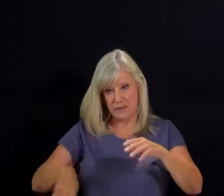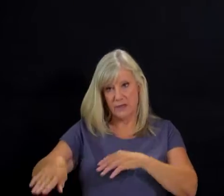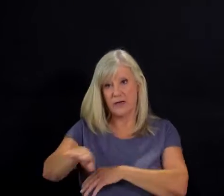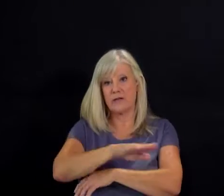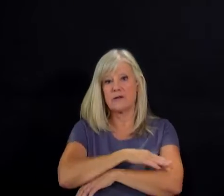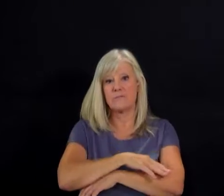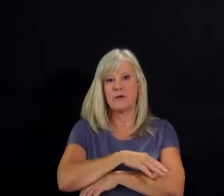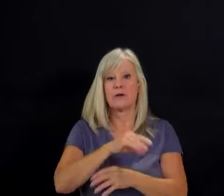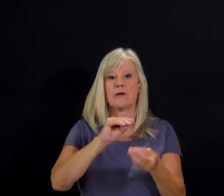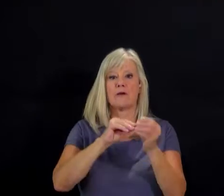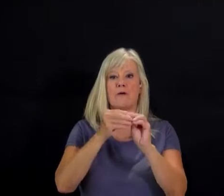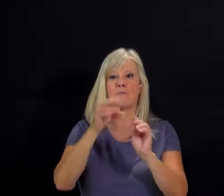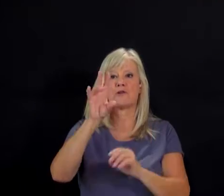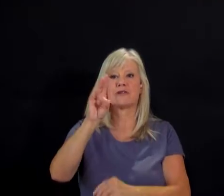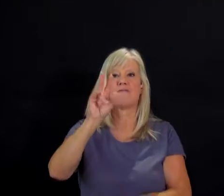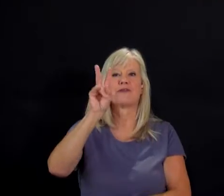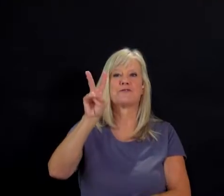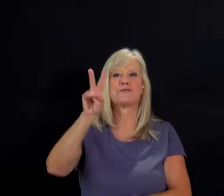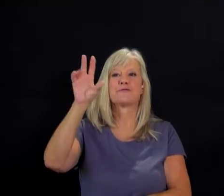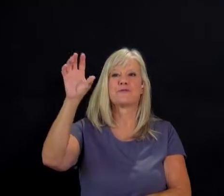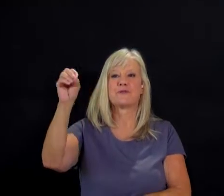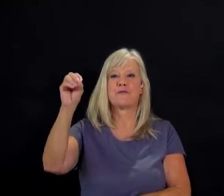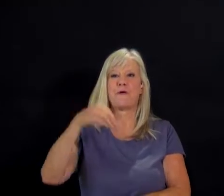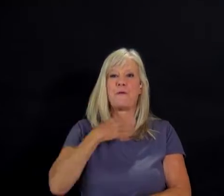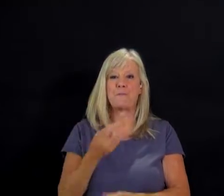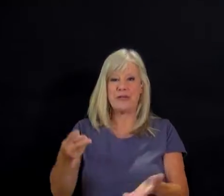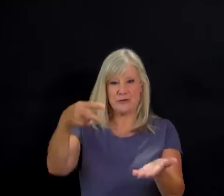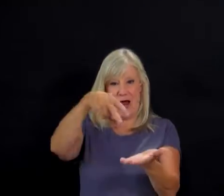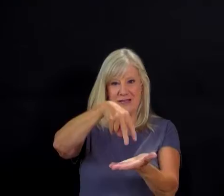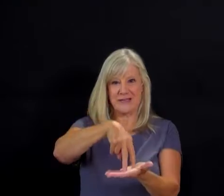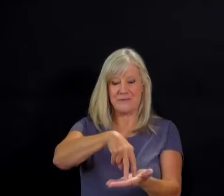720. Please rise.